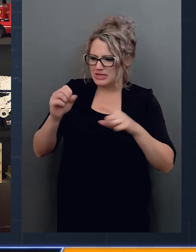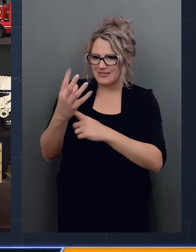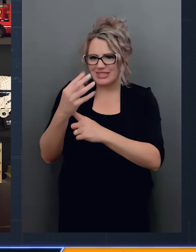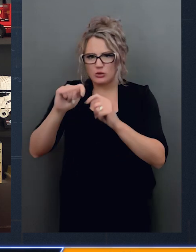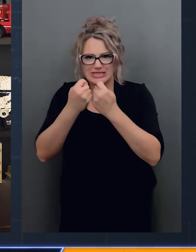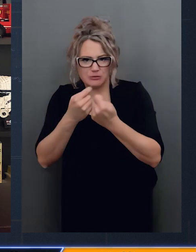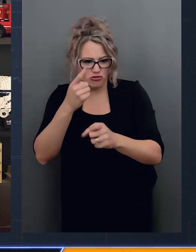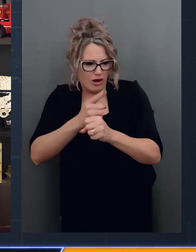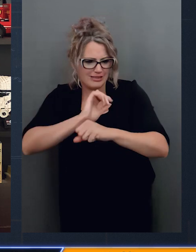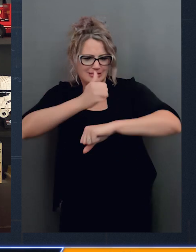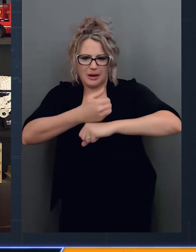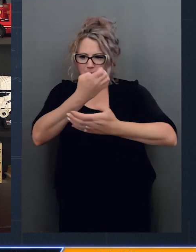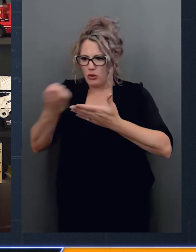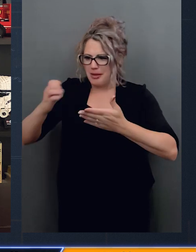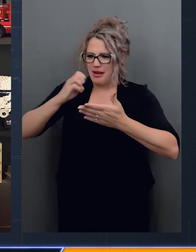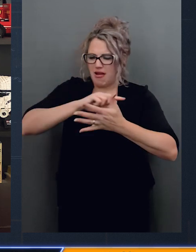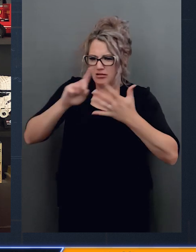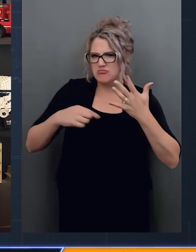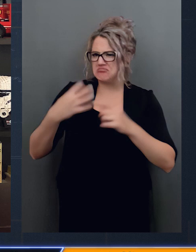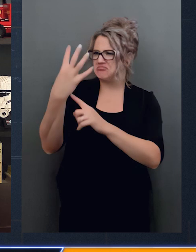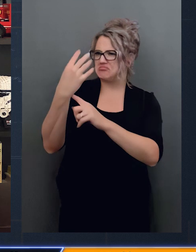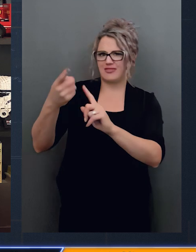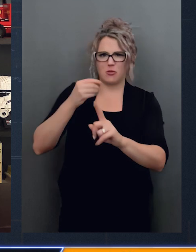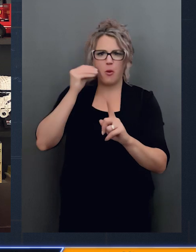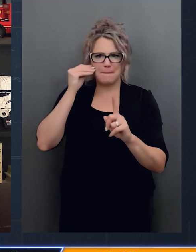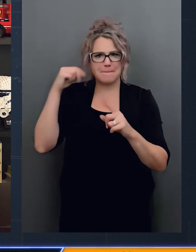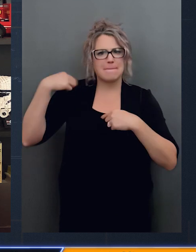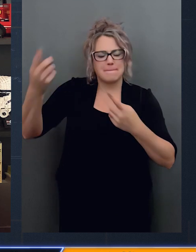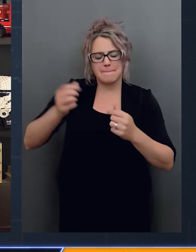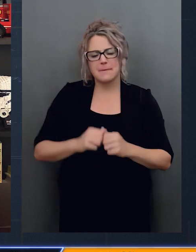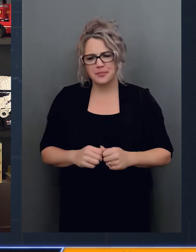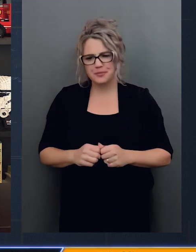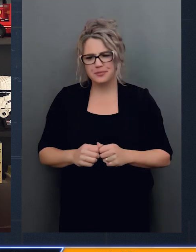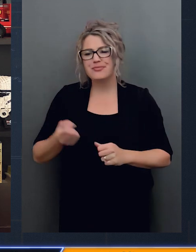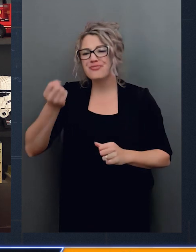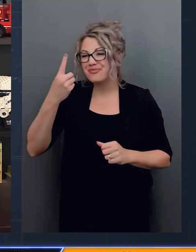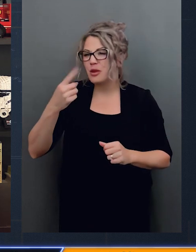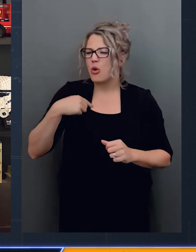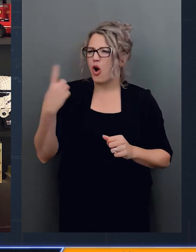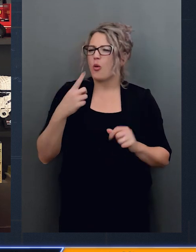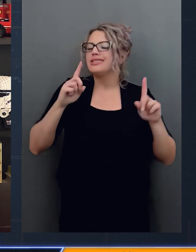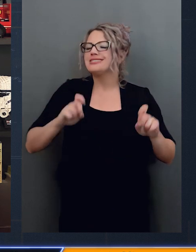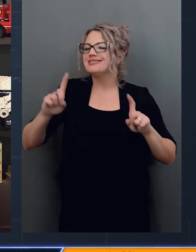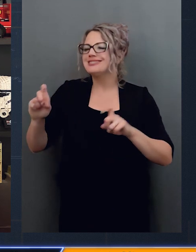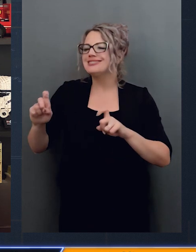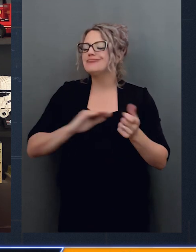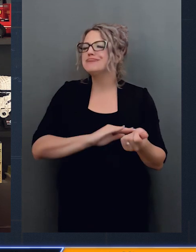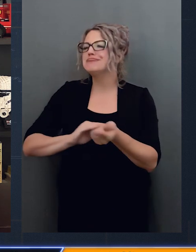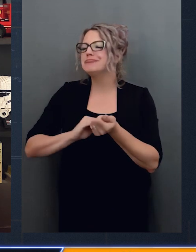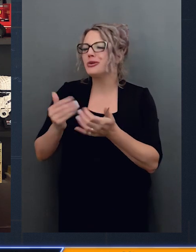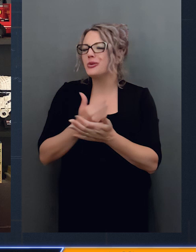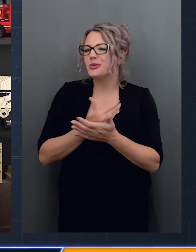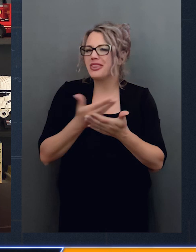video team to get the right equipment and get the right setup, and have been recording from home ever since then. Now, we've always been experimenting. We're